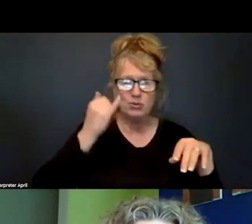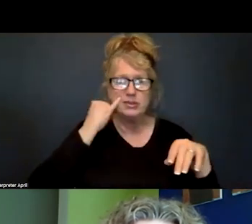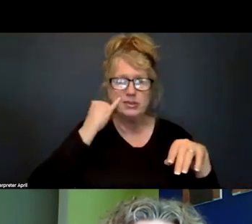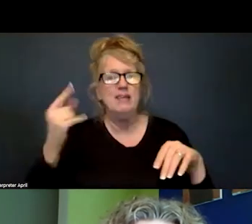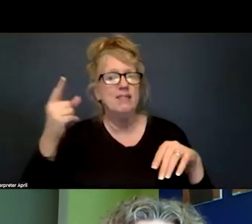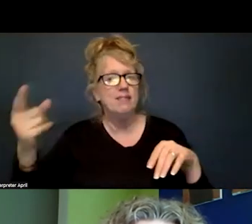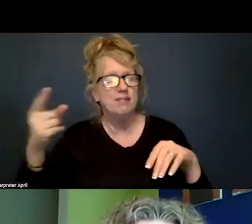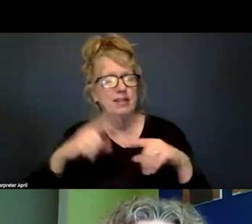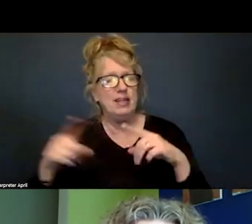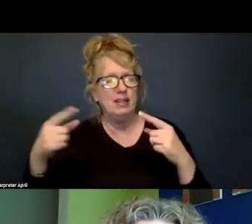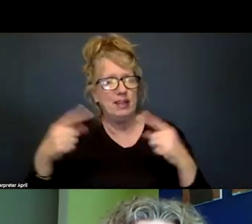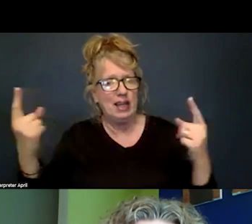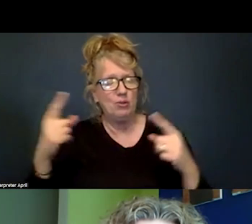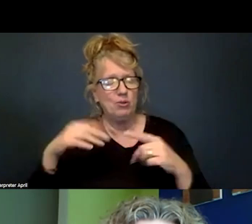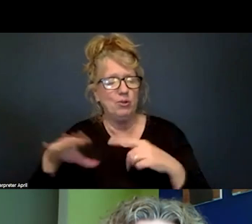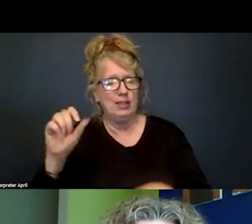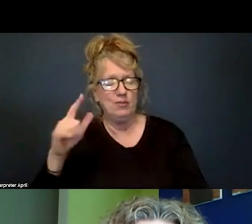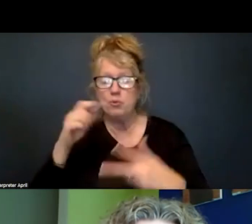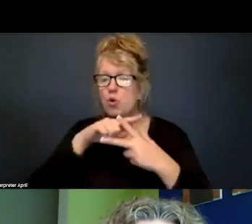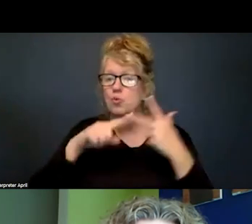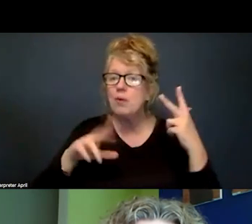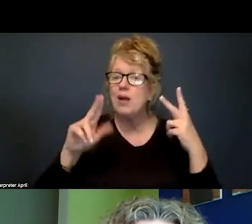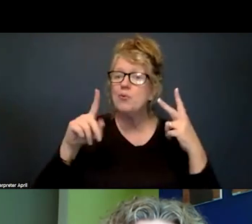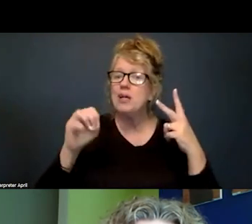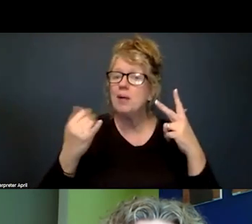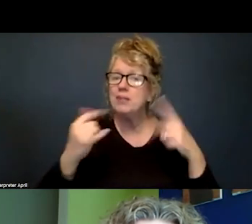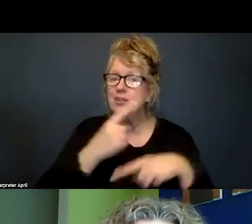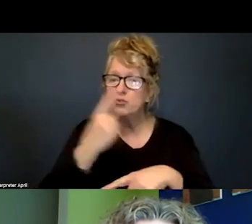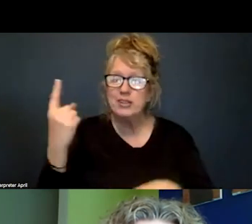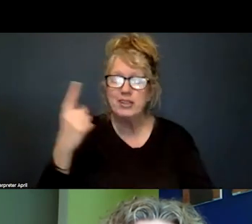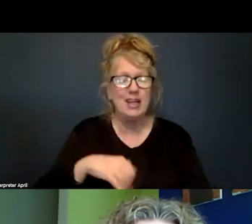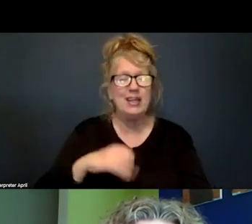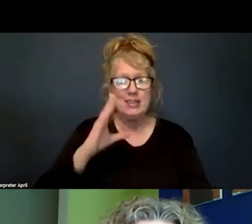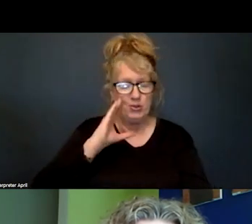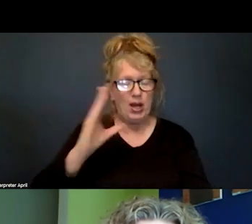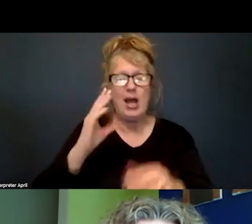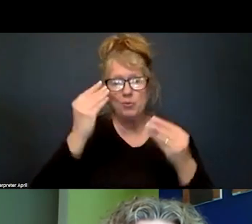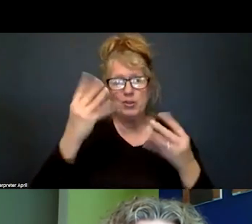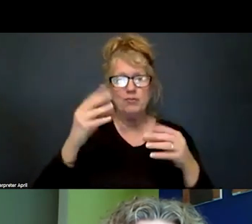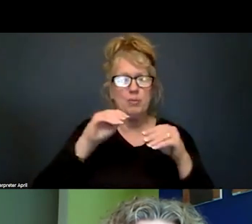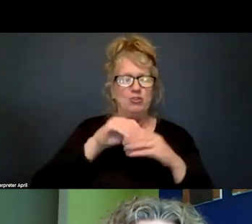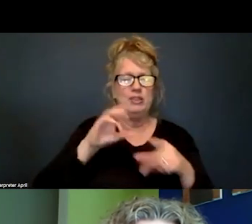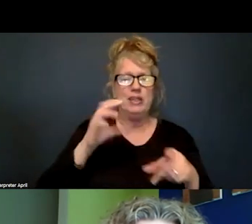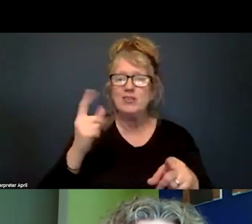Senate. Those are my 3 updates for the day, and I will drop the link in the chat. Thank you so much,